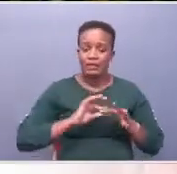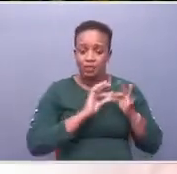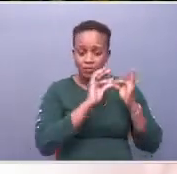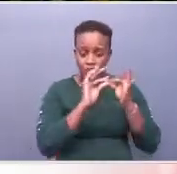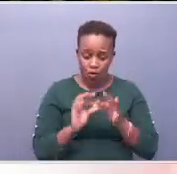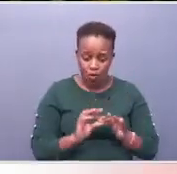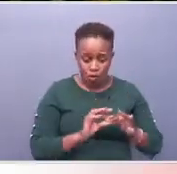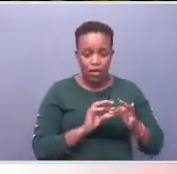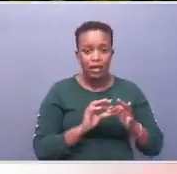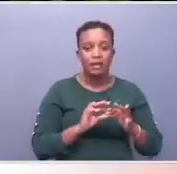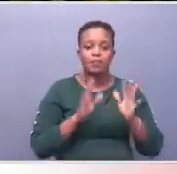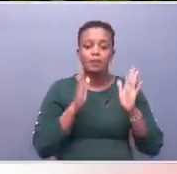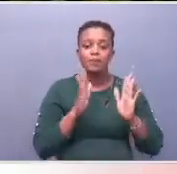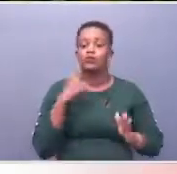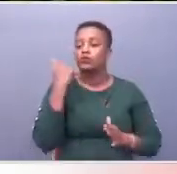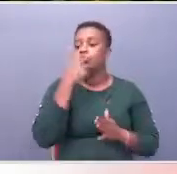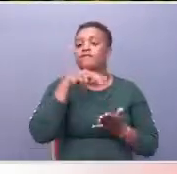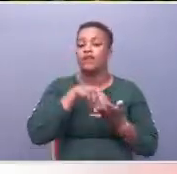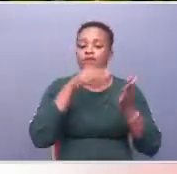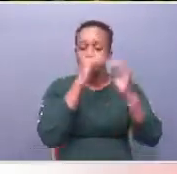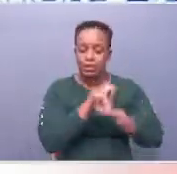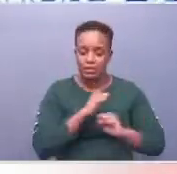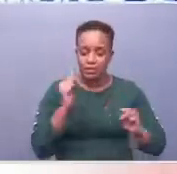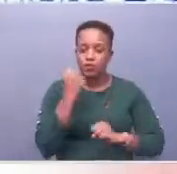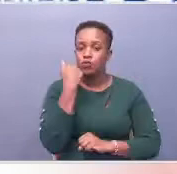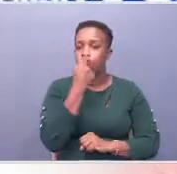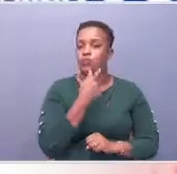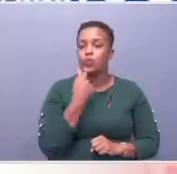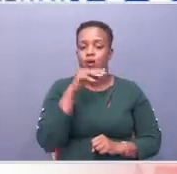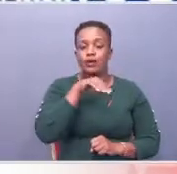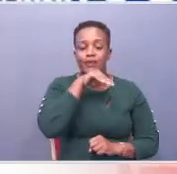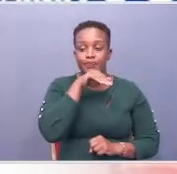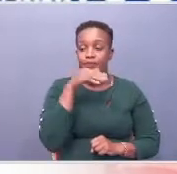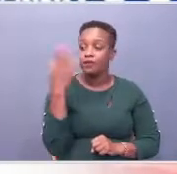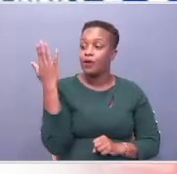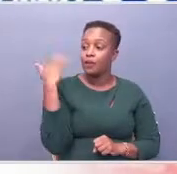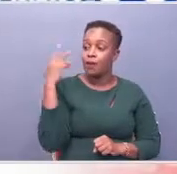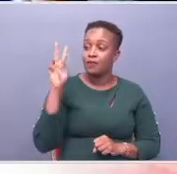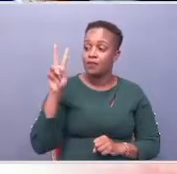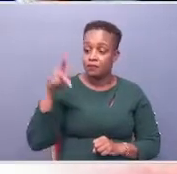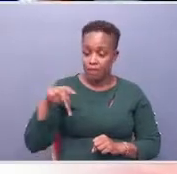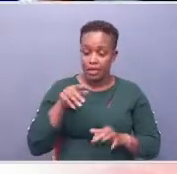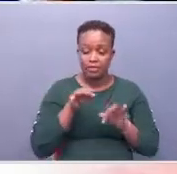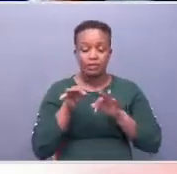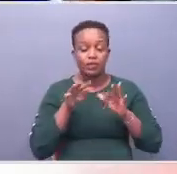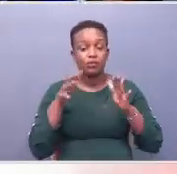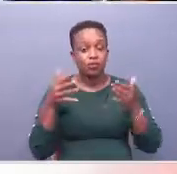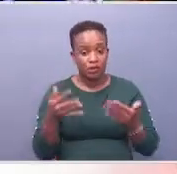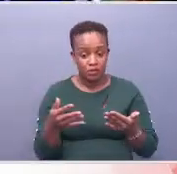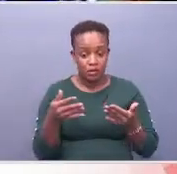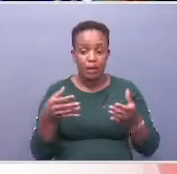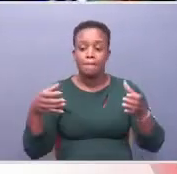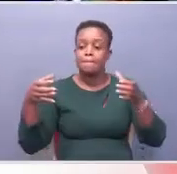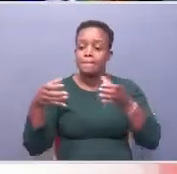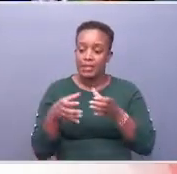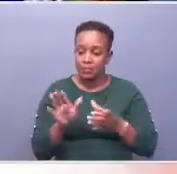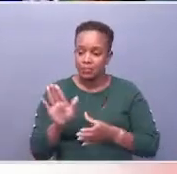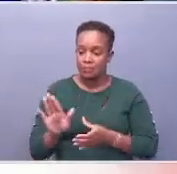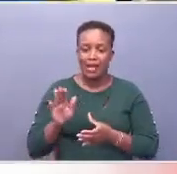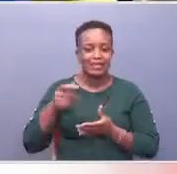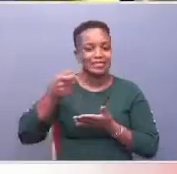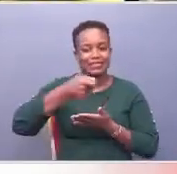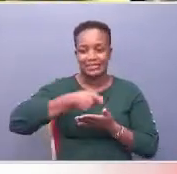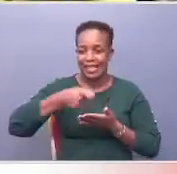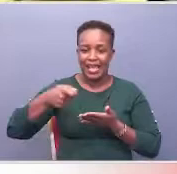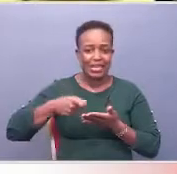presidential candidate is Raila Amolo Odinga. The former vice president noted that his party declined to sign the part of